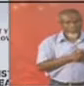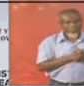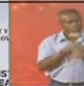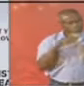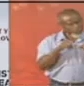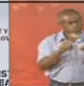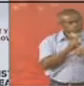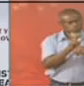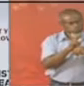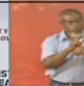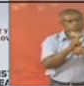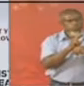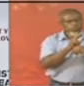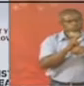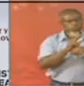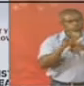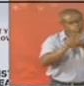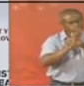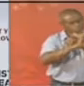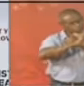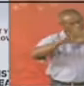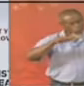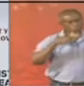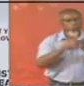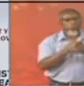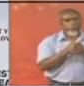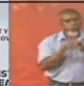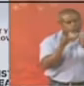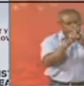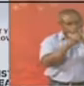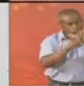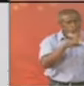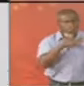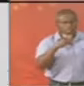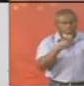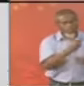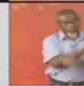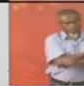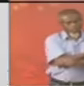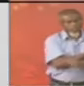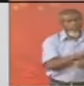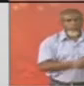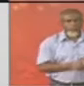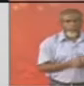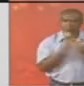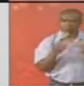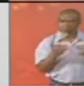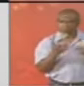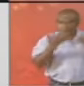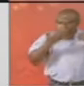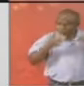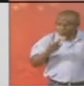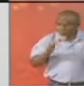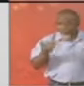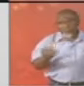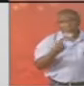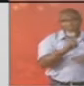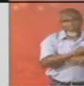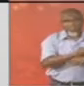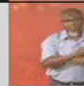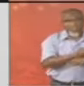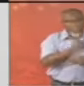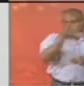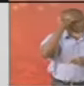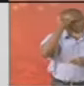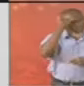to all our participants this morning. We have come to the end of today's media conference. I know the journey has